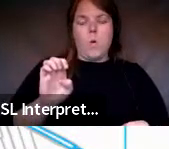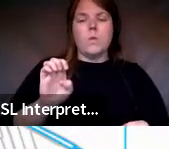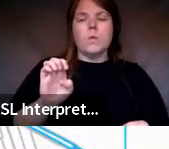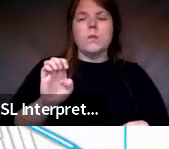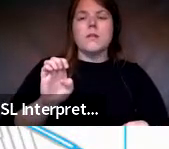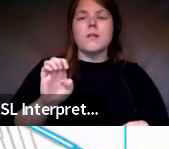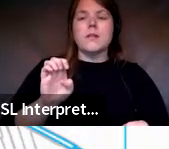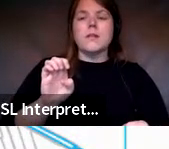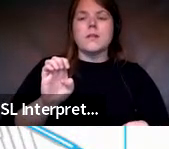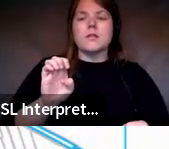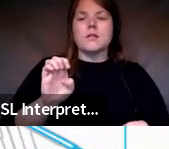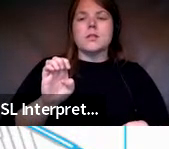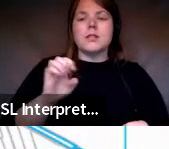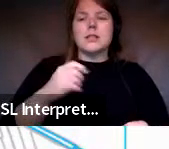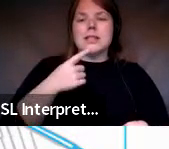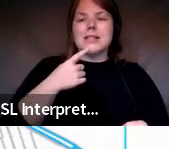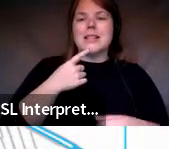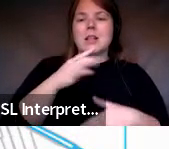sees all